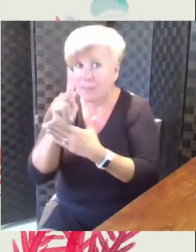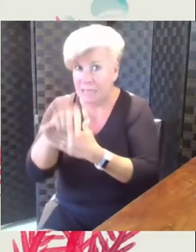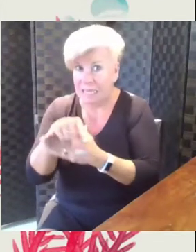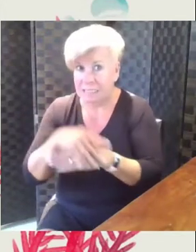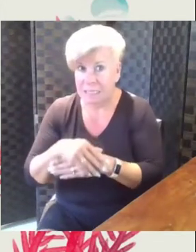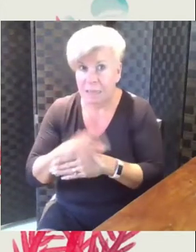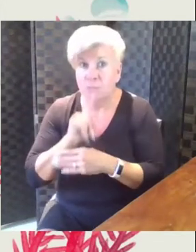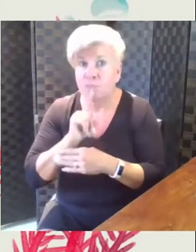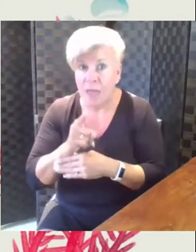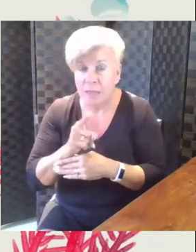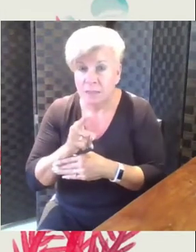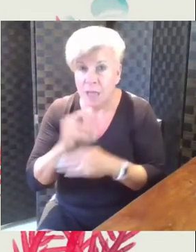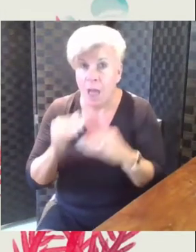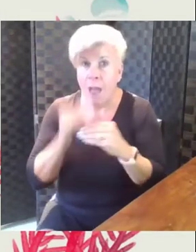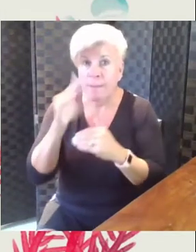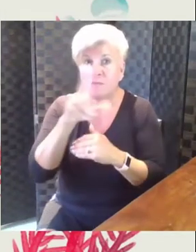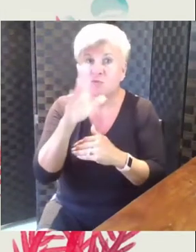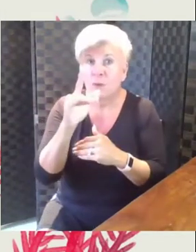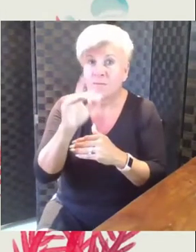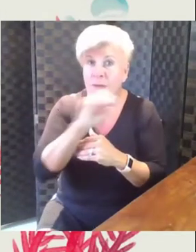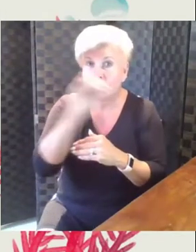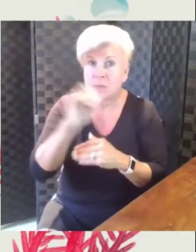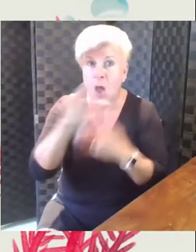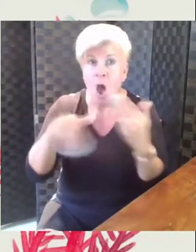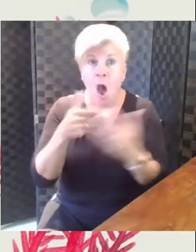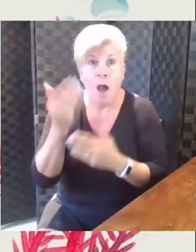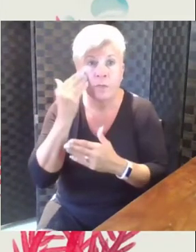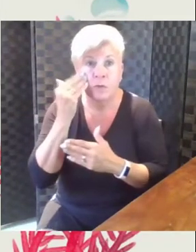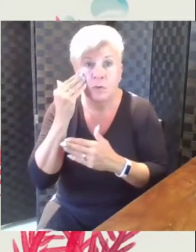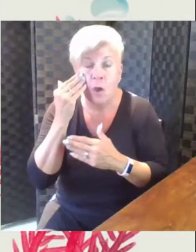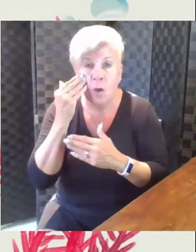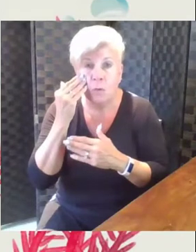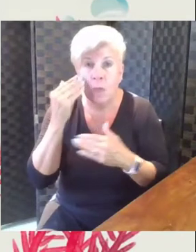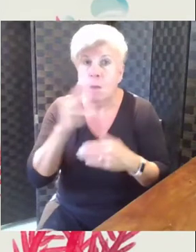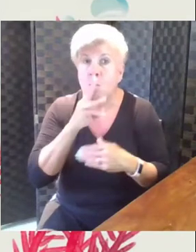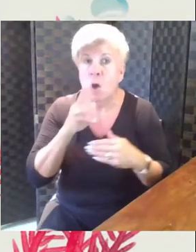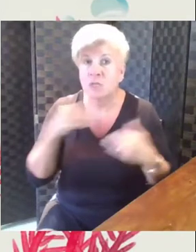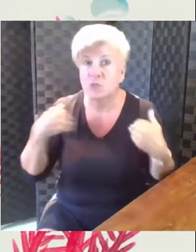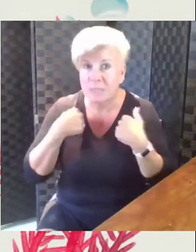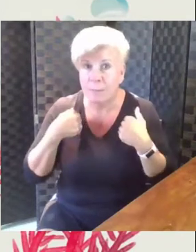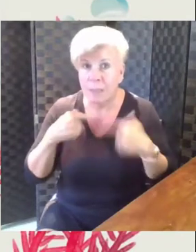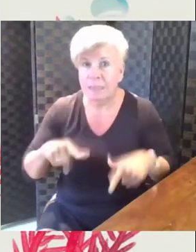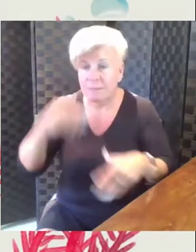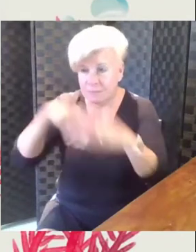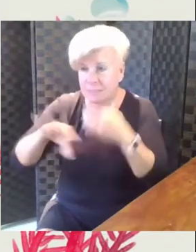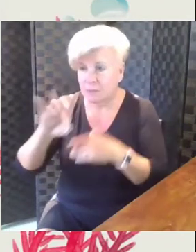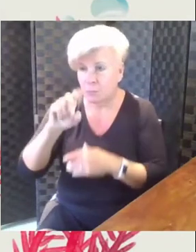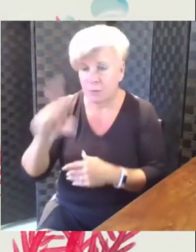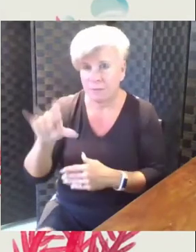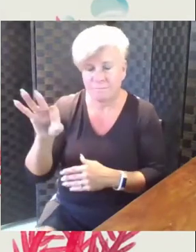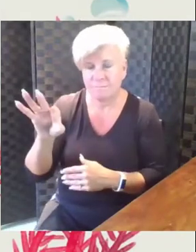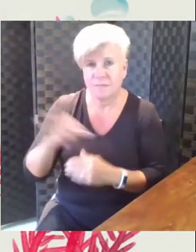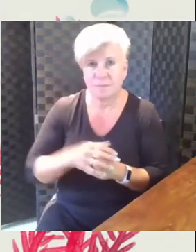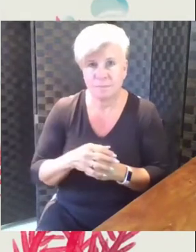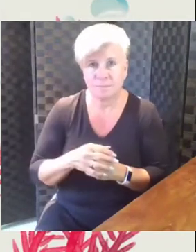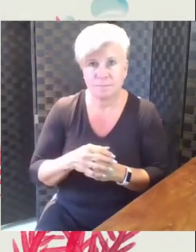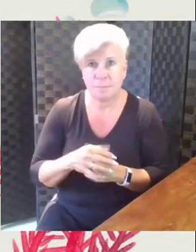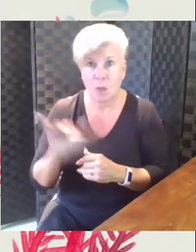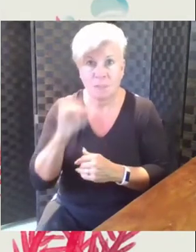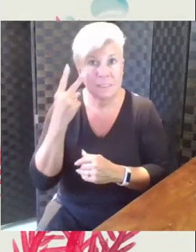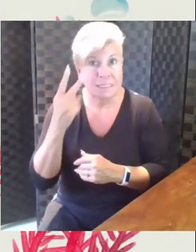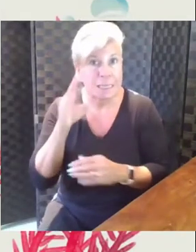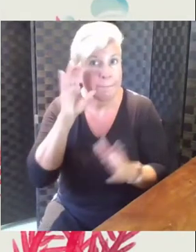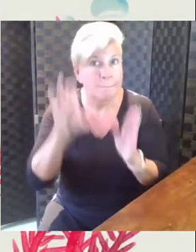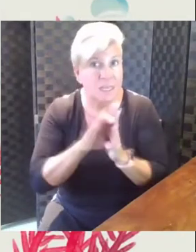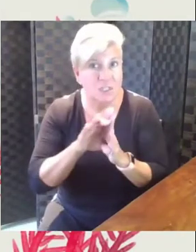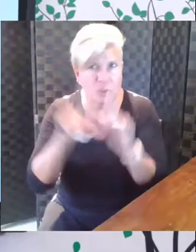In fact, over 25% of all the known marine species live in reefs. I also see a picture